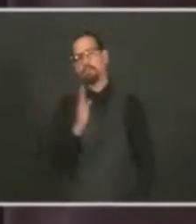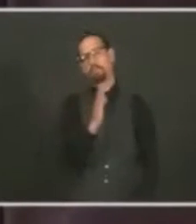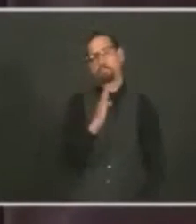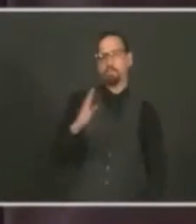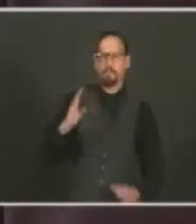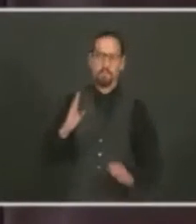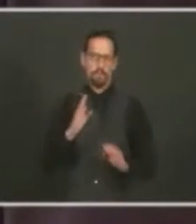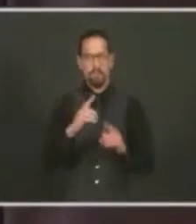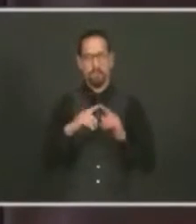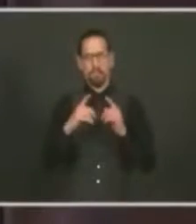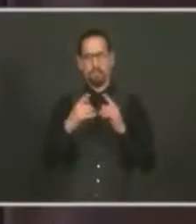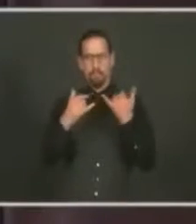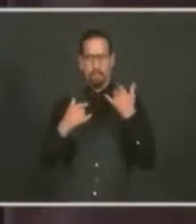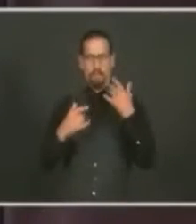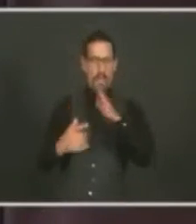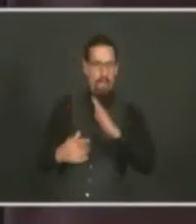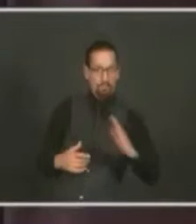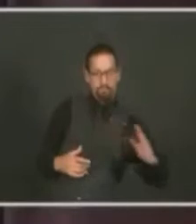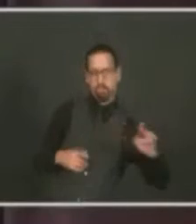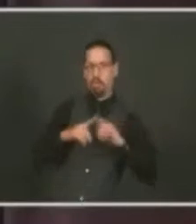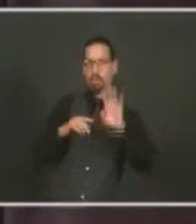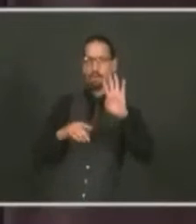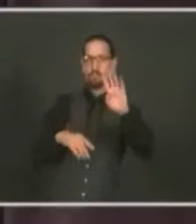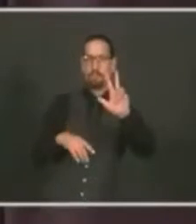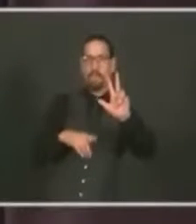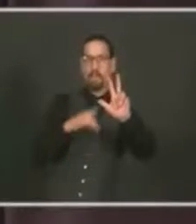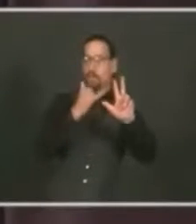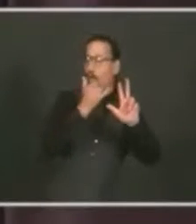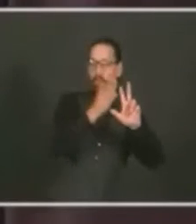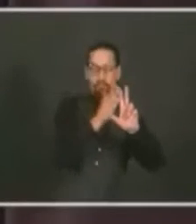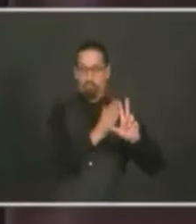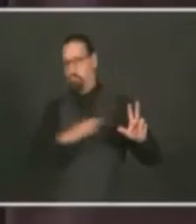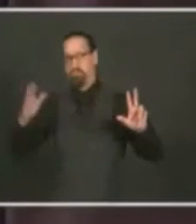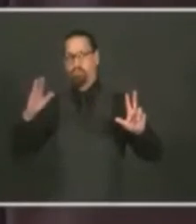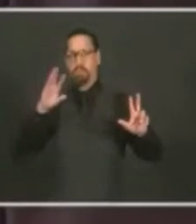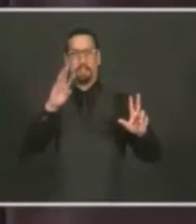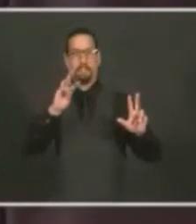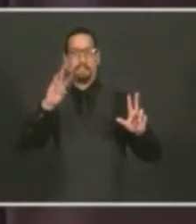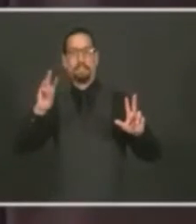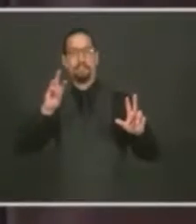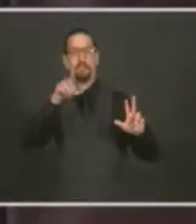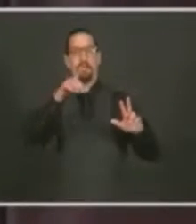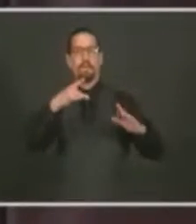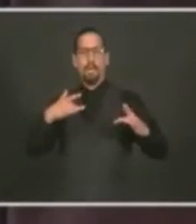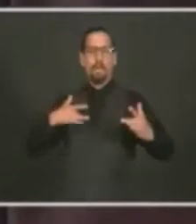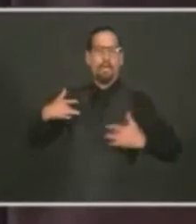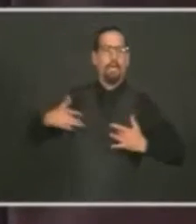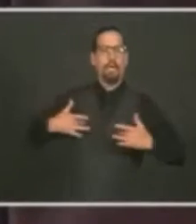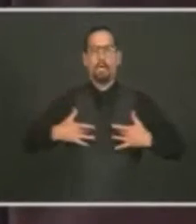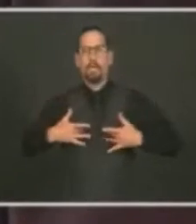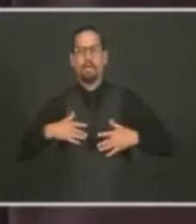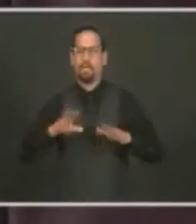66. That doesn't make you feel great. However, I don't want you to be alarmed. It's well